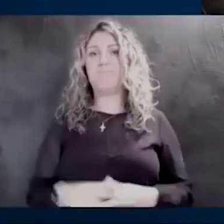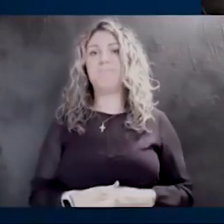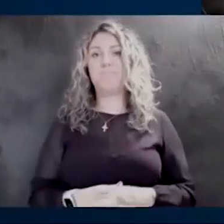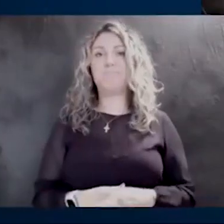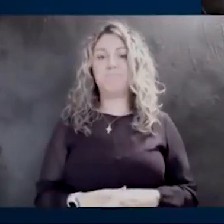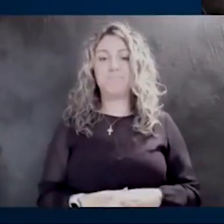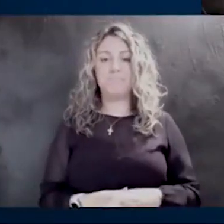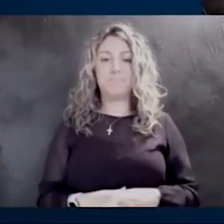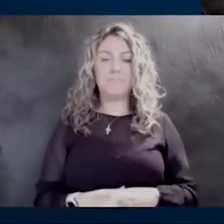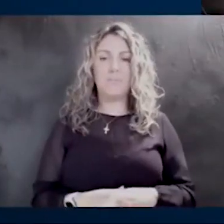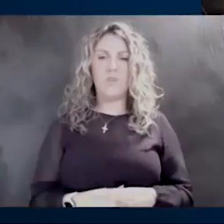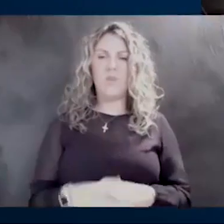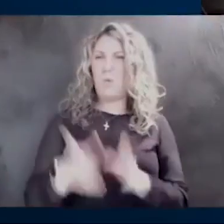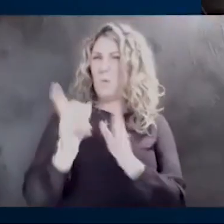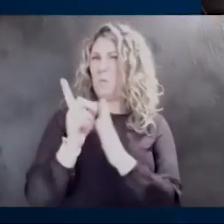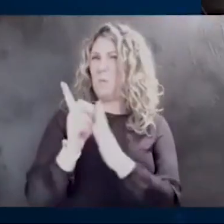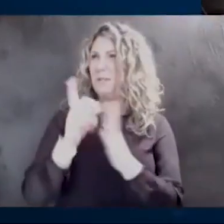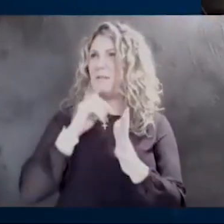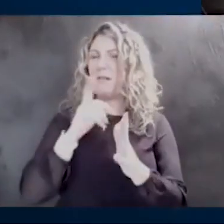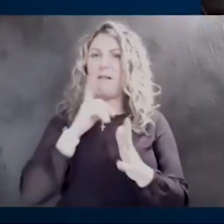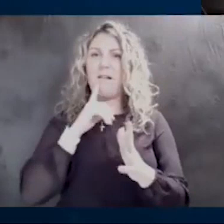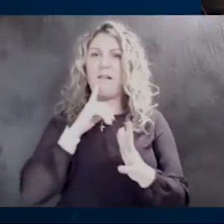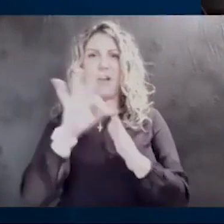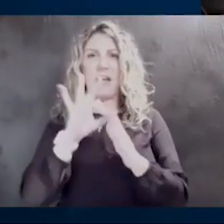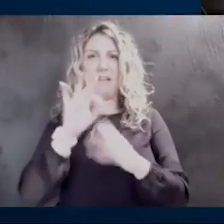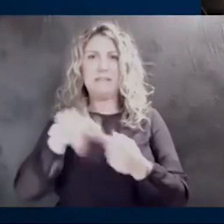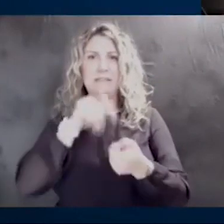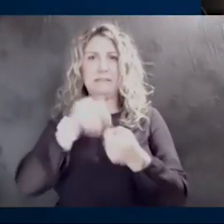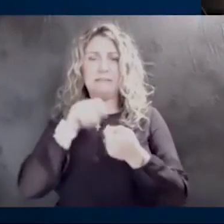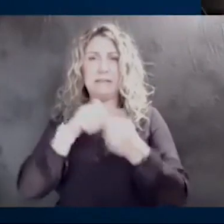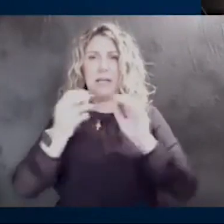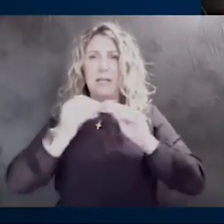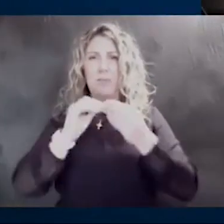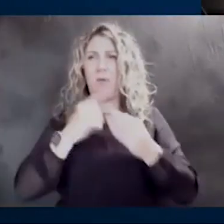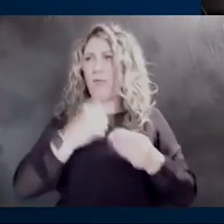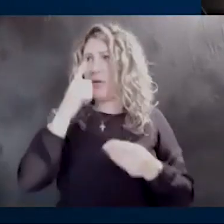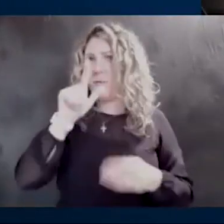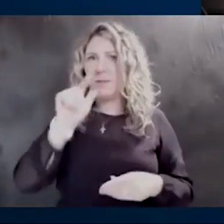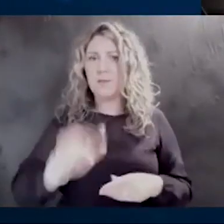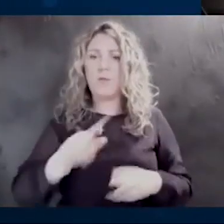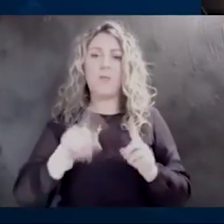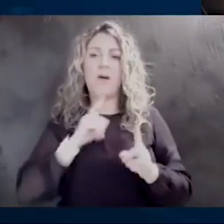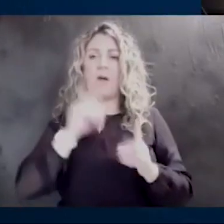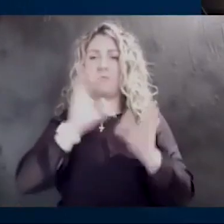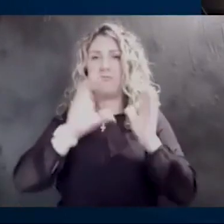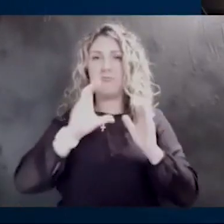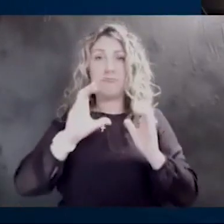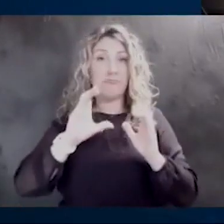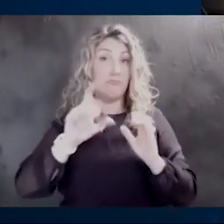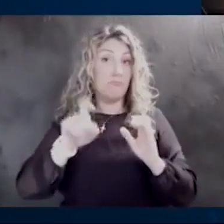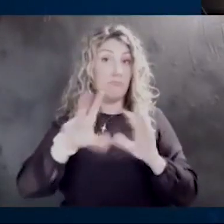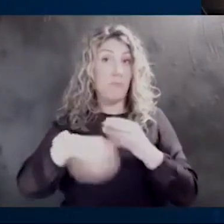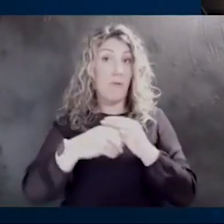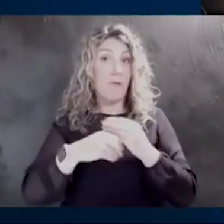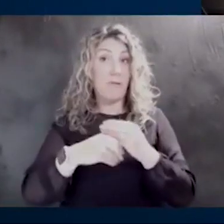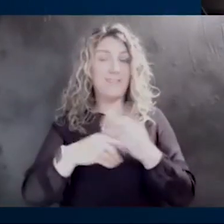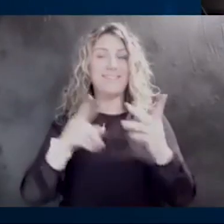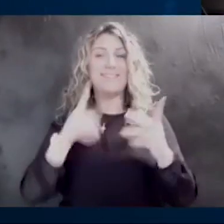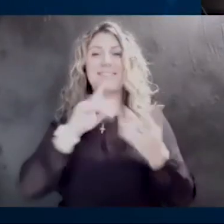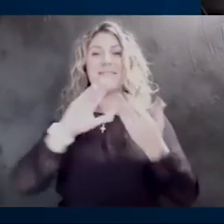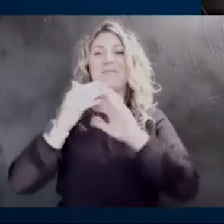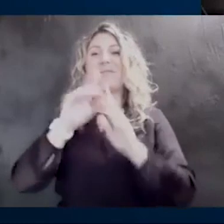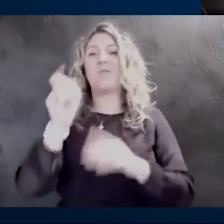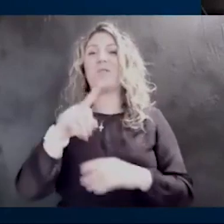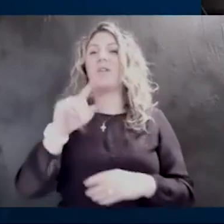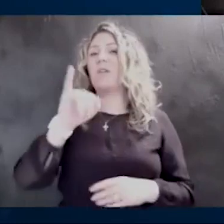second, I'll find the exact number because I thought it was actually even lower than that, but I can get to that. So. Okay, shall I ask another question? Please. All right. Janessa wants